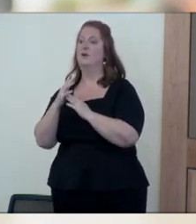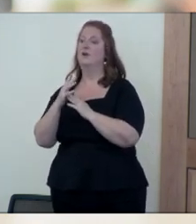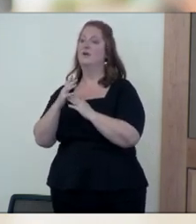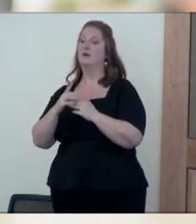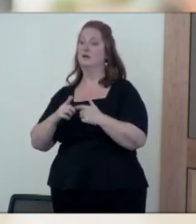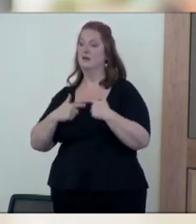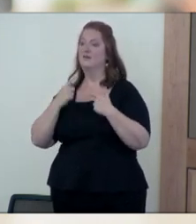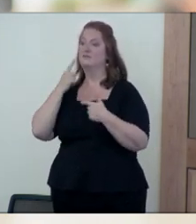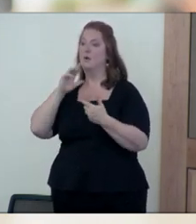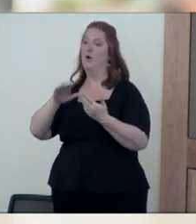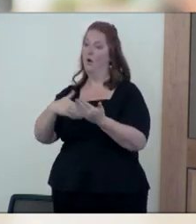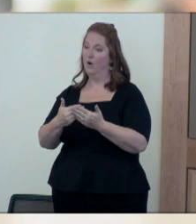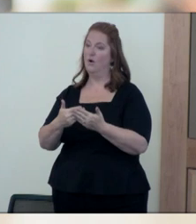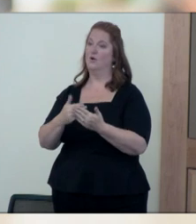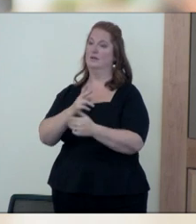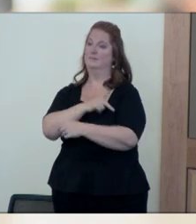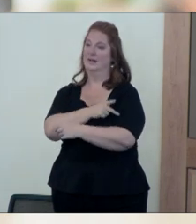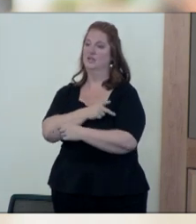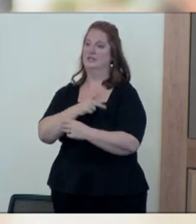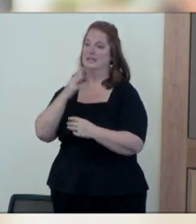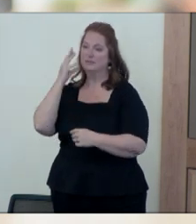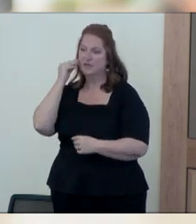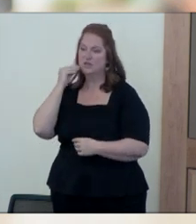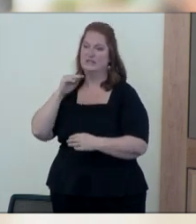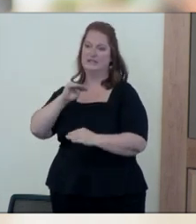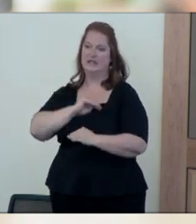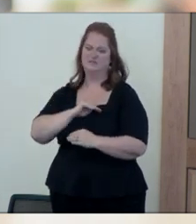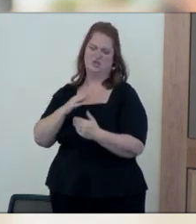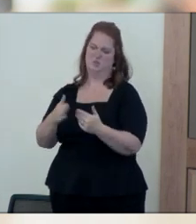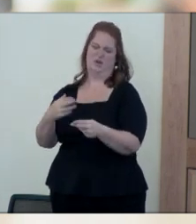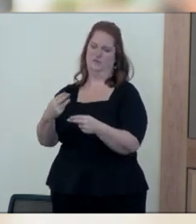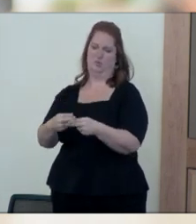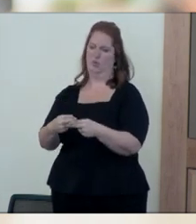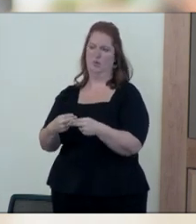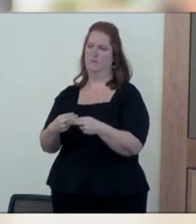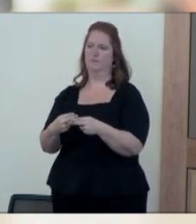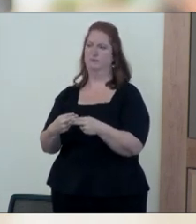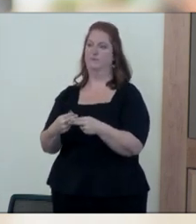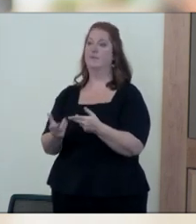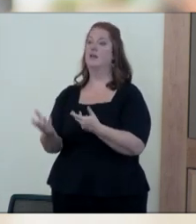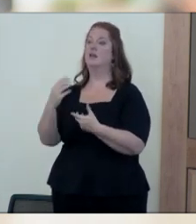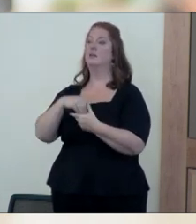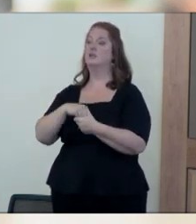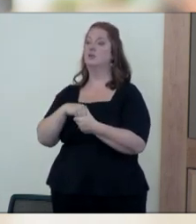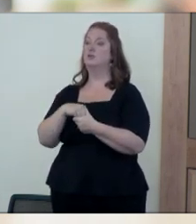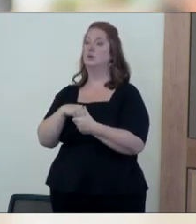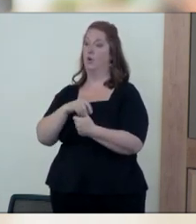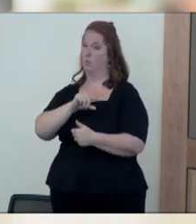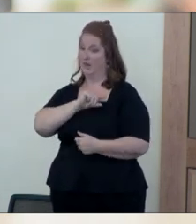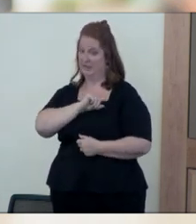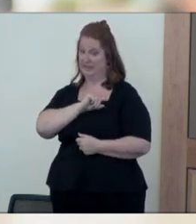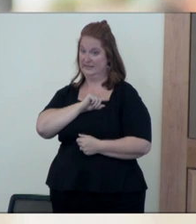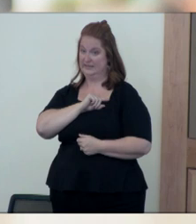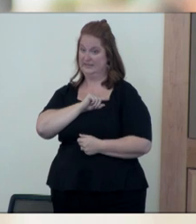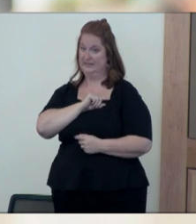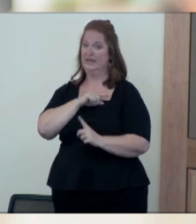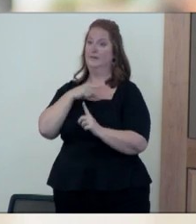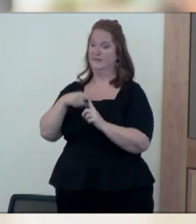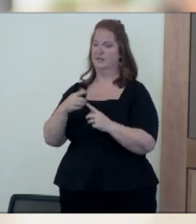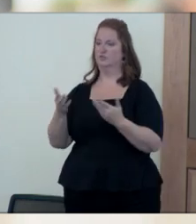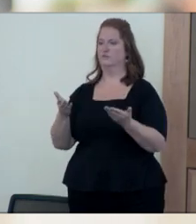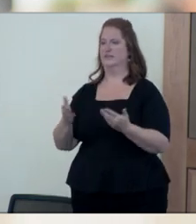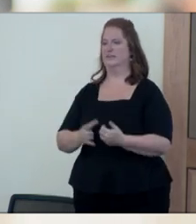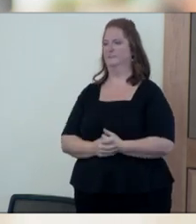overall patient experience, patient satisfaction, however you want to look at it, including in terms of quality, but also